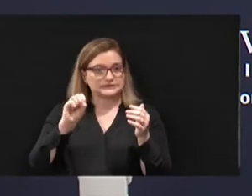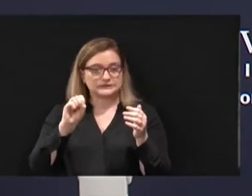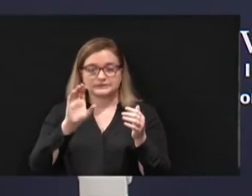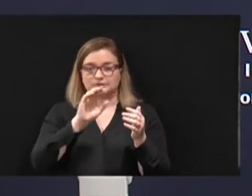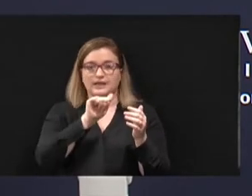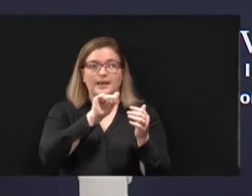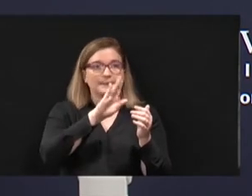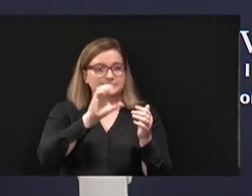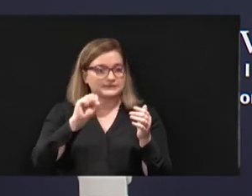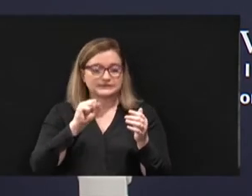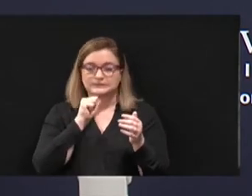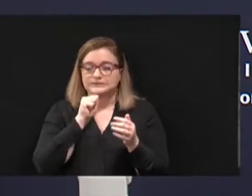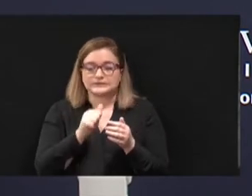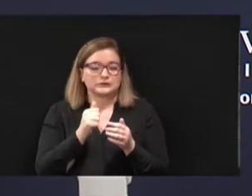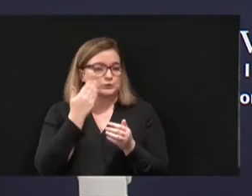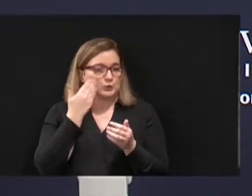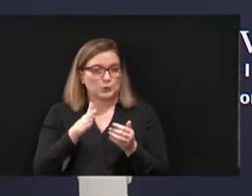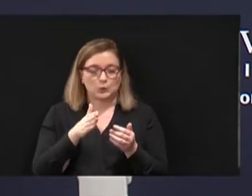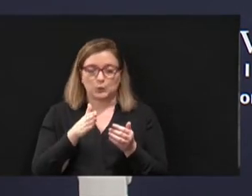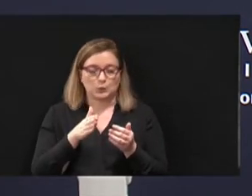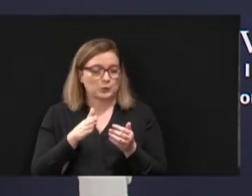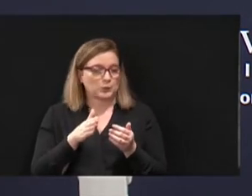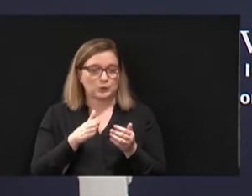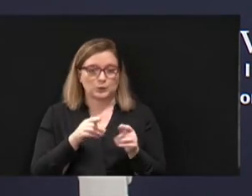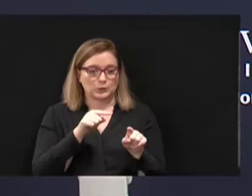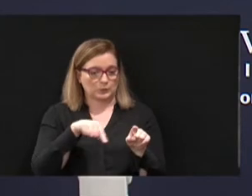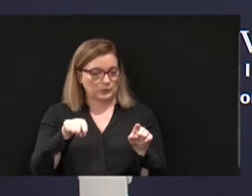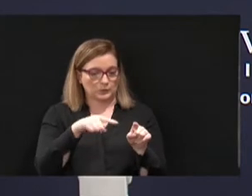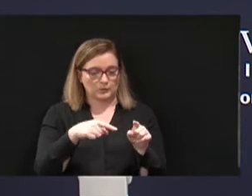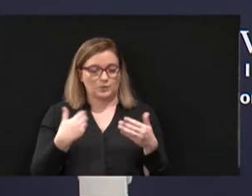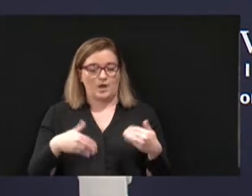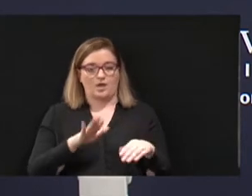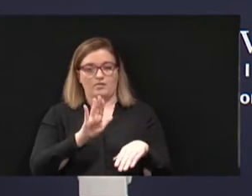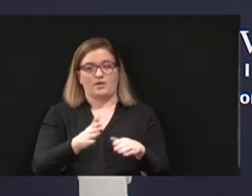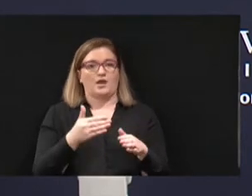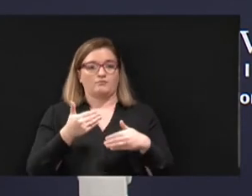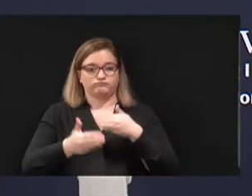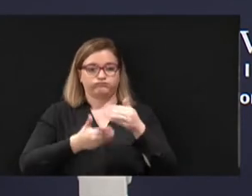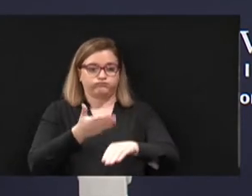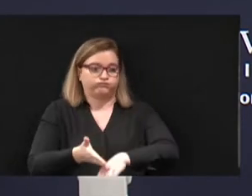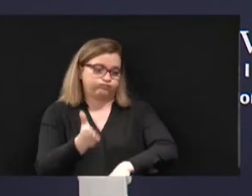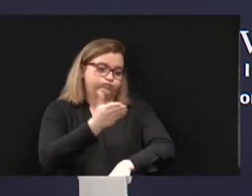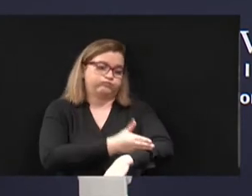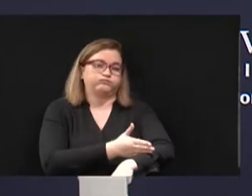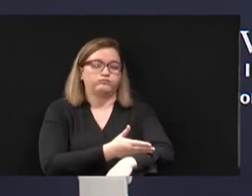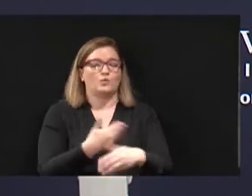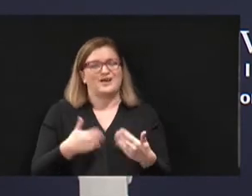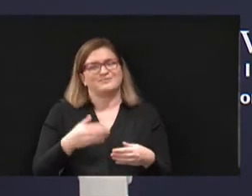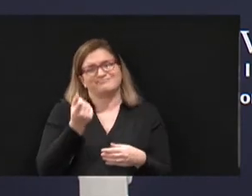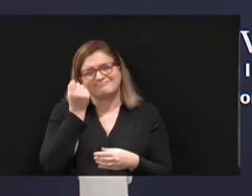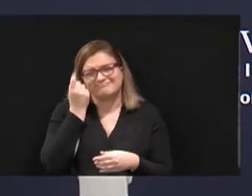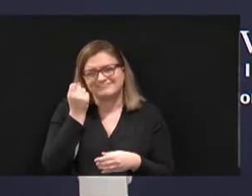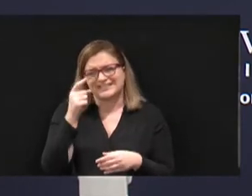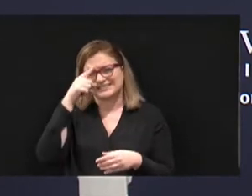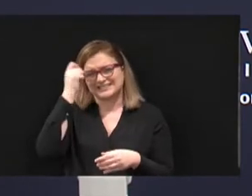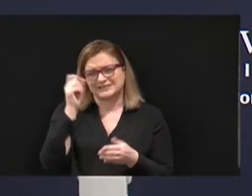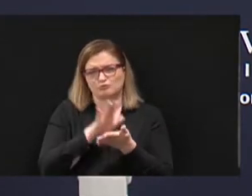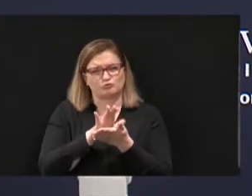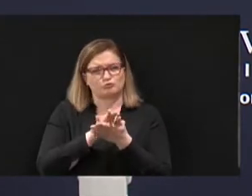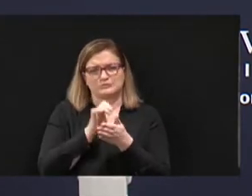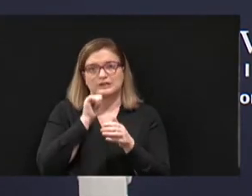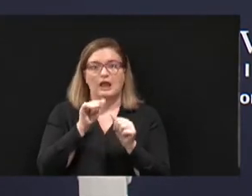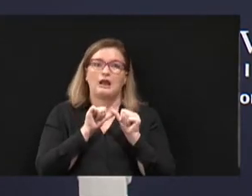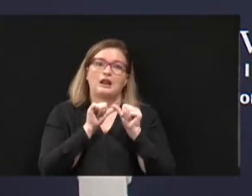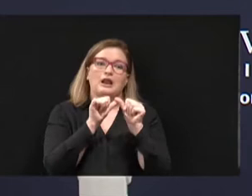really worked with them on teaching that, and they made a lot of progress. You know, summer school is not very long, but we're hoping that